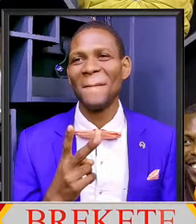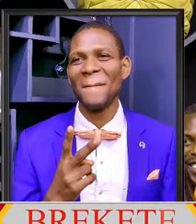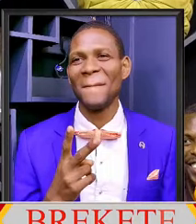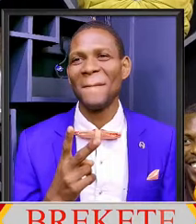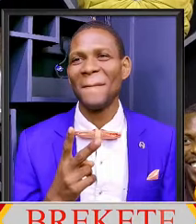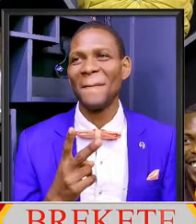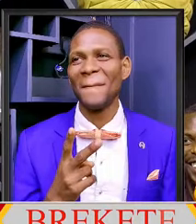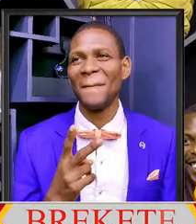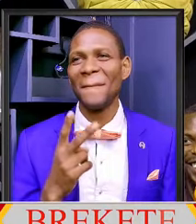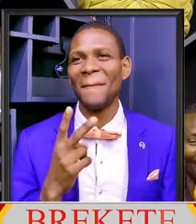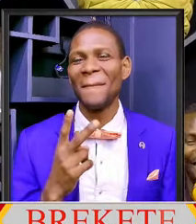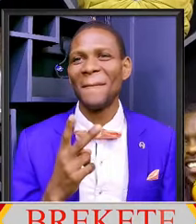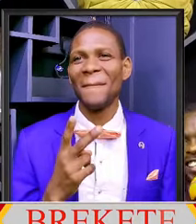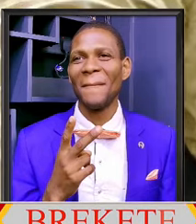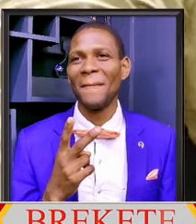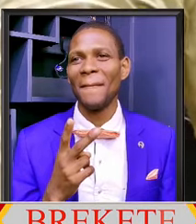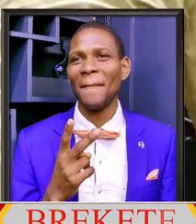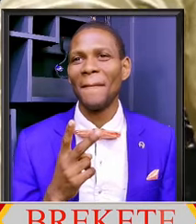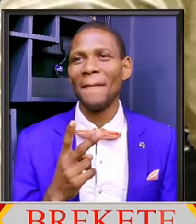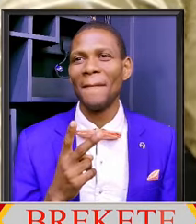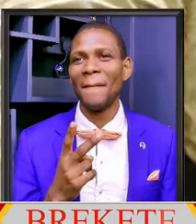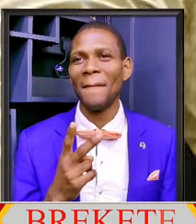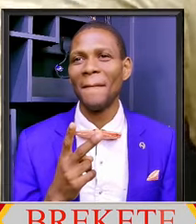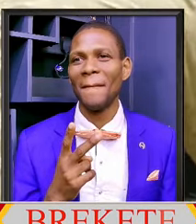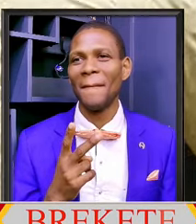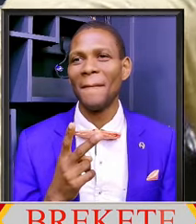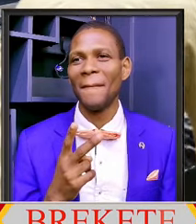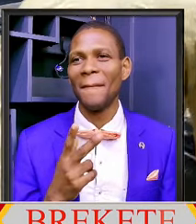Two. Tiri. No, no, no. Tiri.